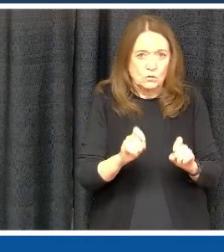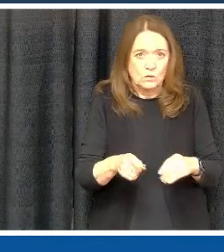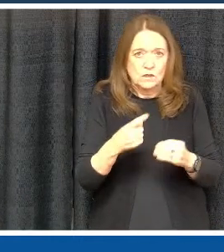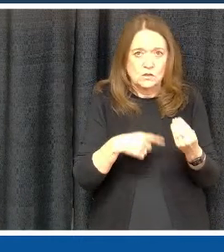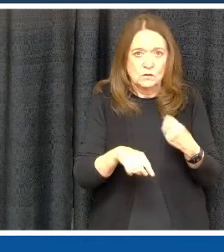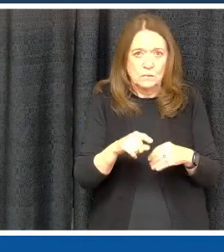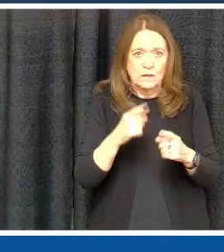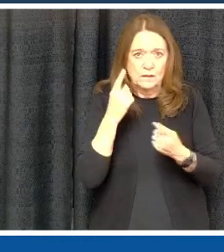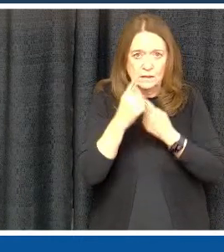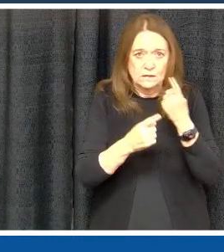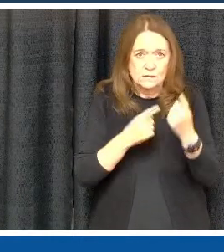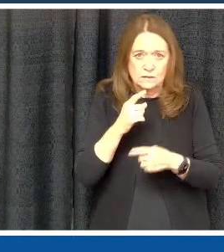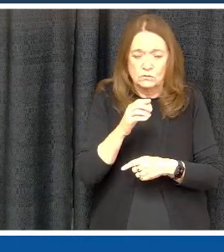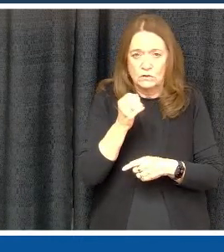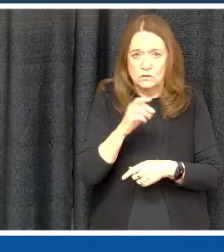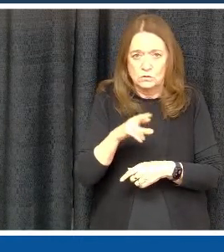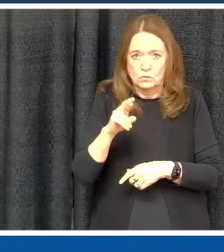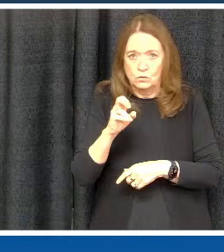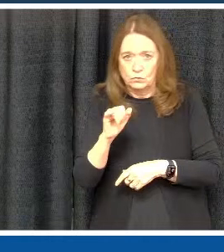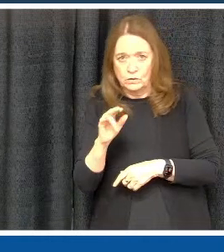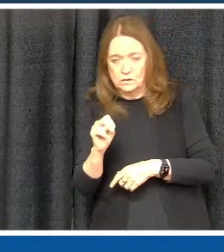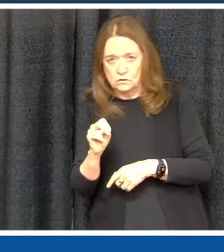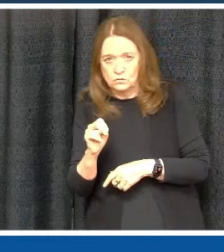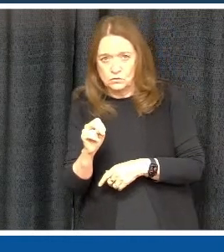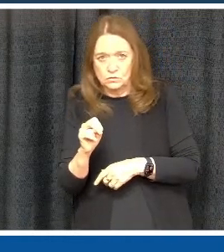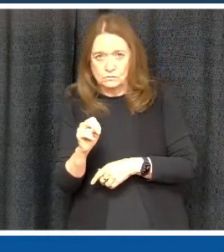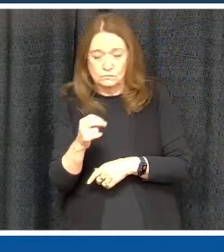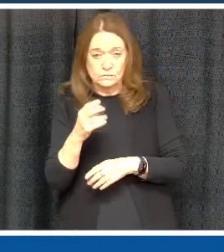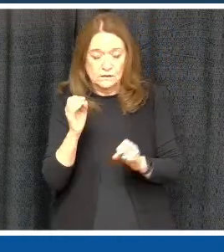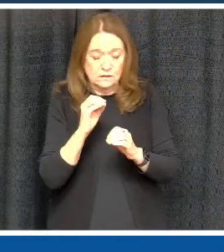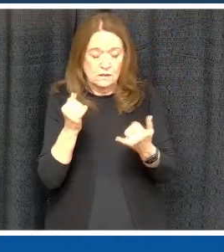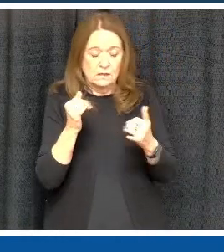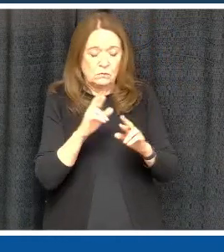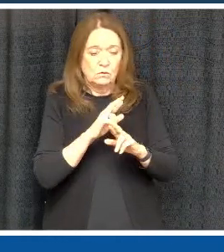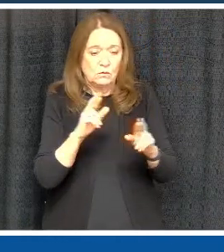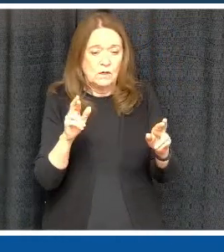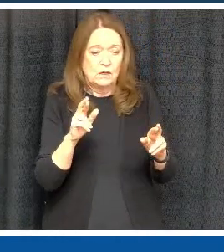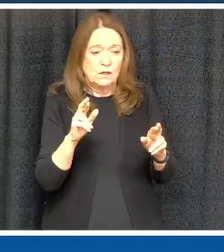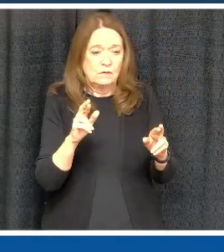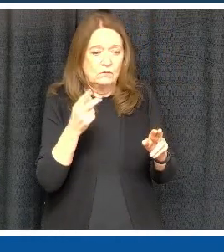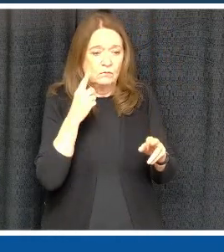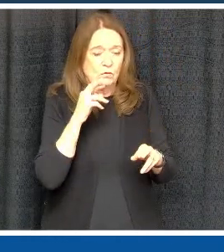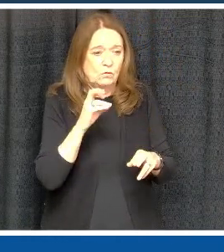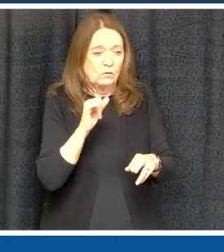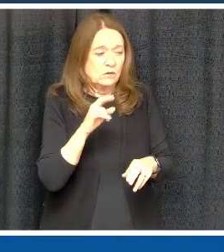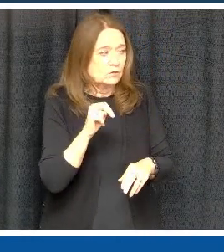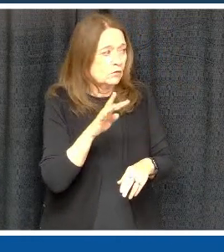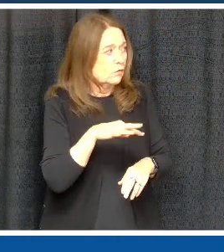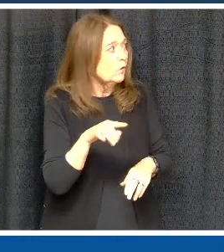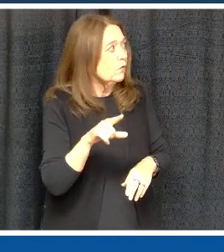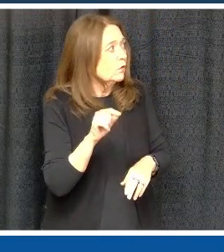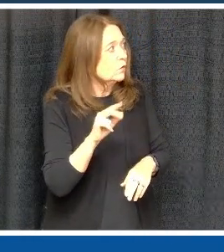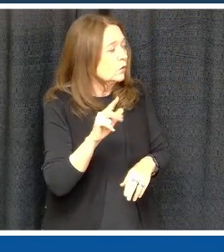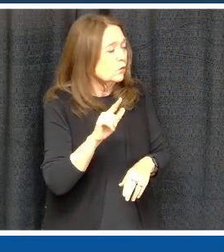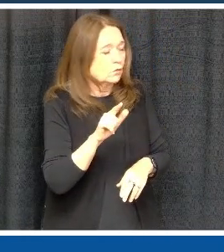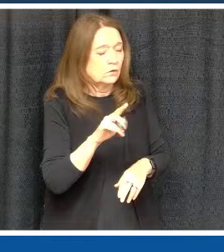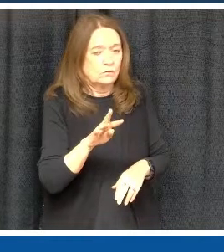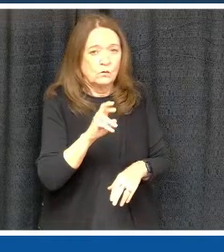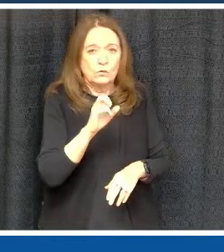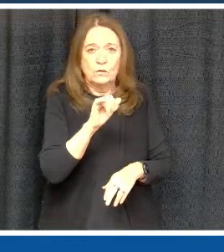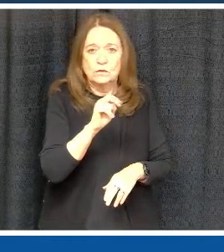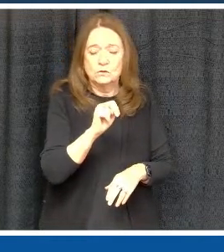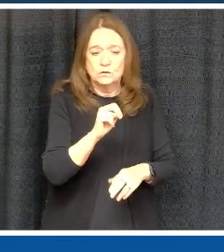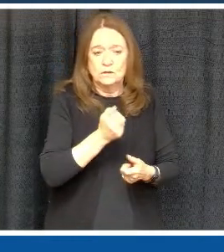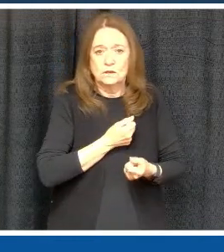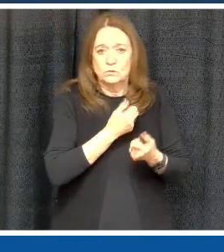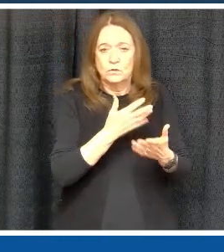the consideration or the resolution? Seeing none, we're ready for Resolution 44, 2023-24 resolution expressing the